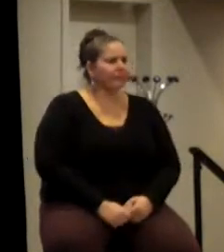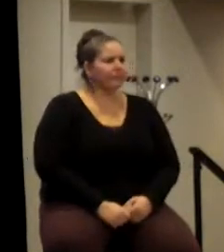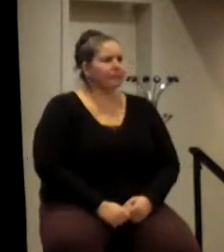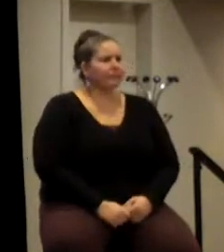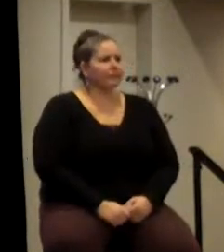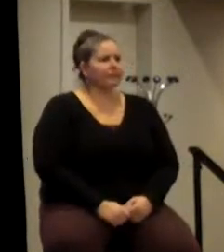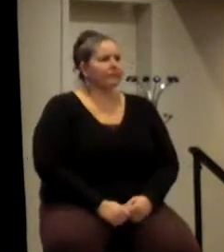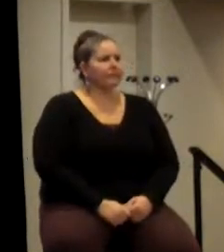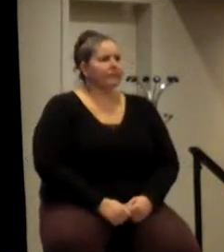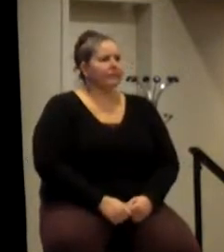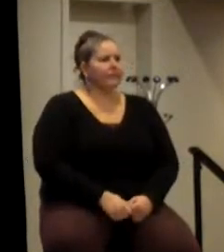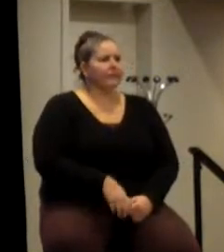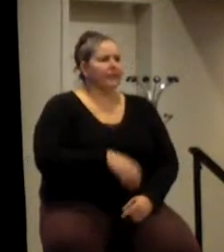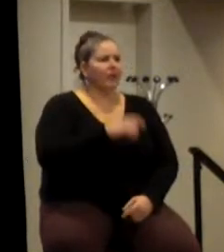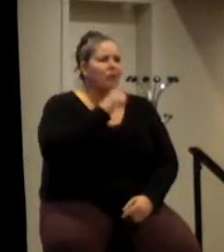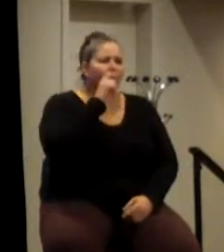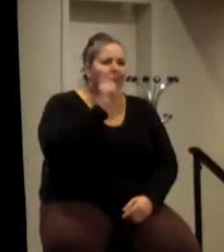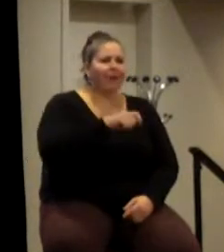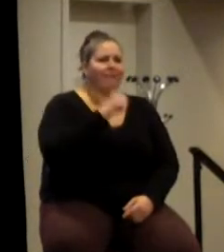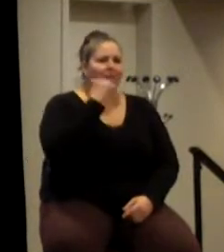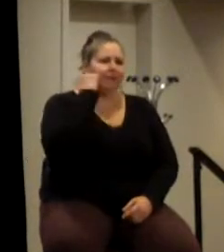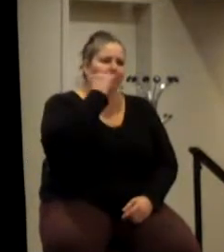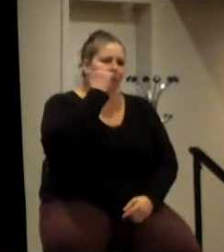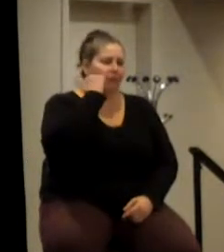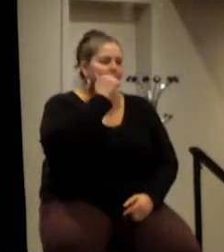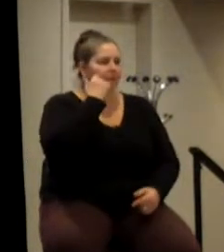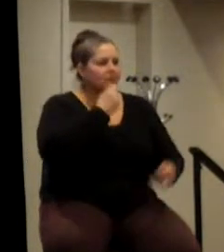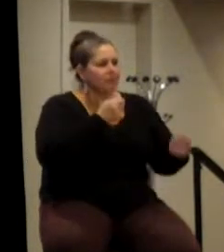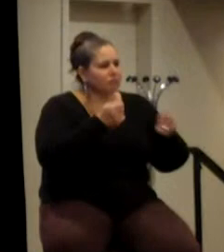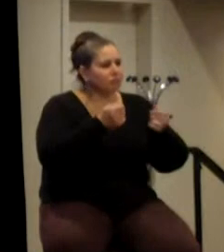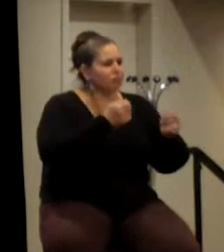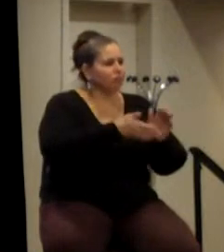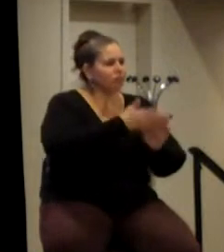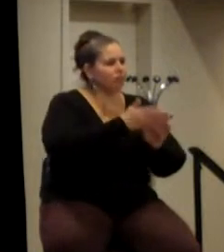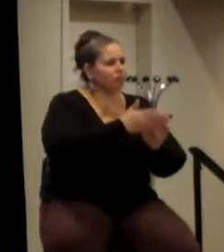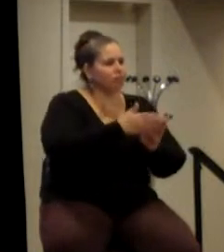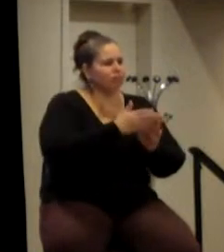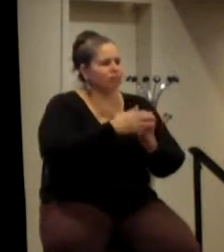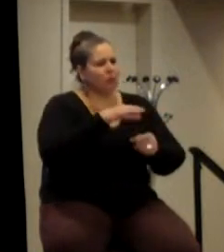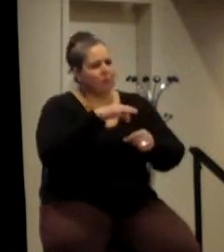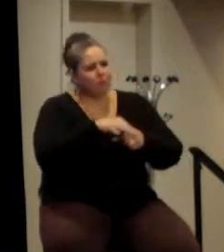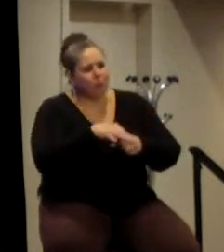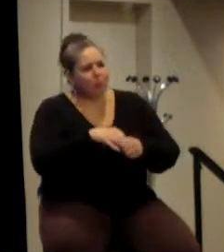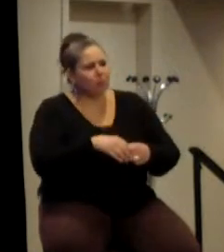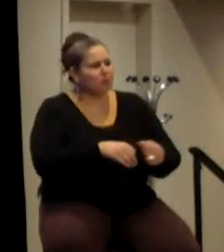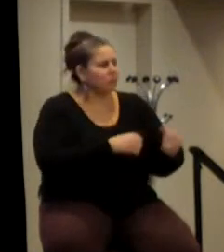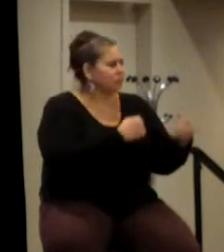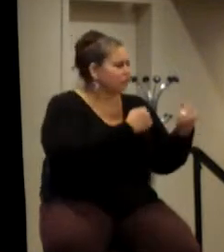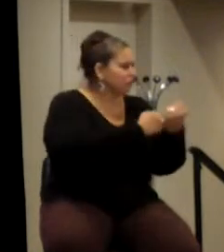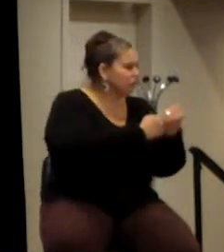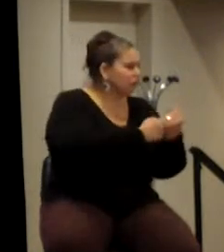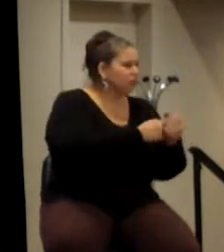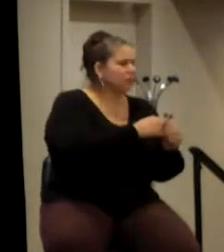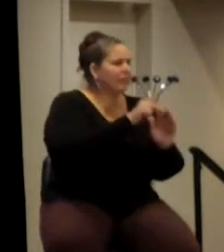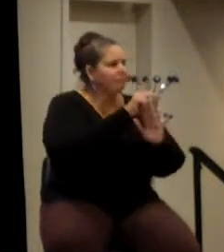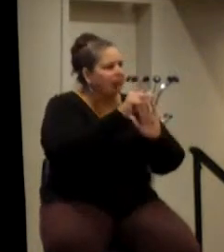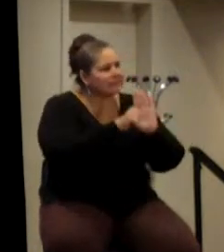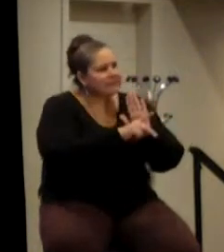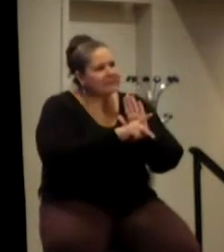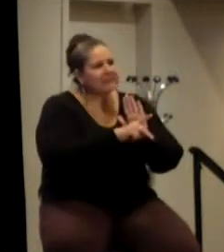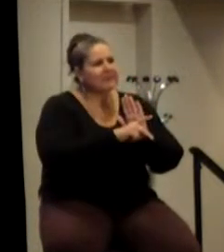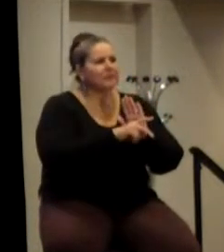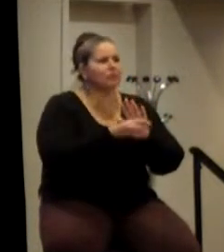day-to-day basis. You get to take votes. You get to advocate for policies. You get to kind of throw